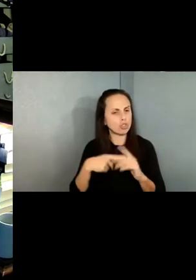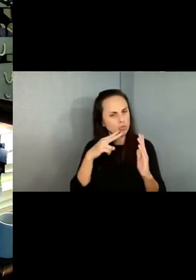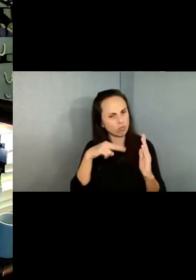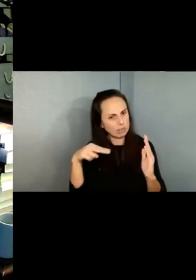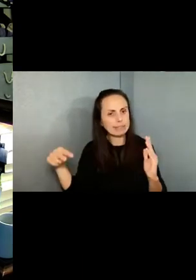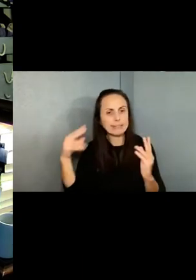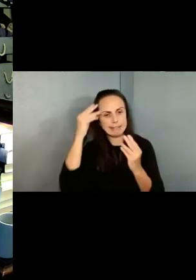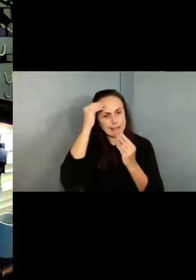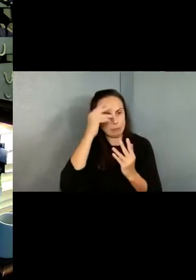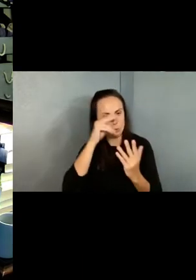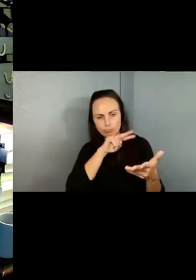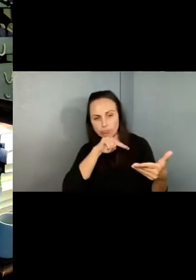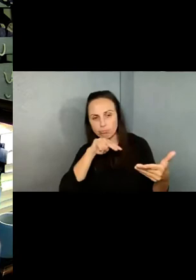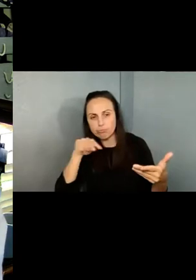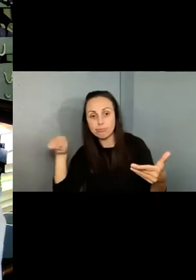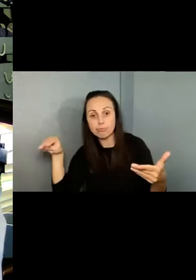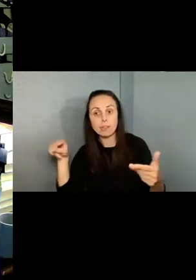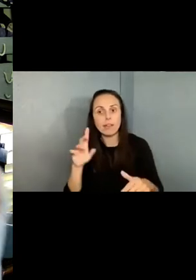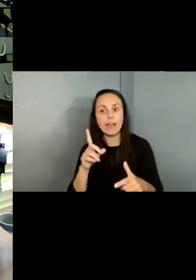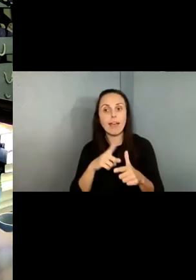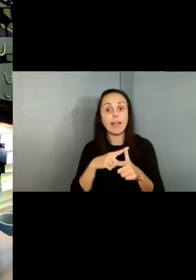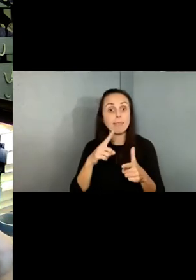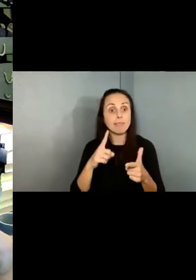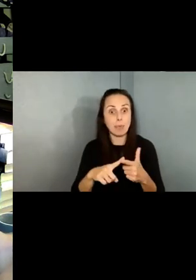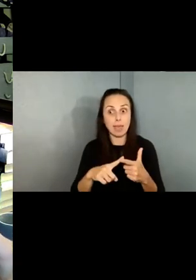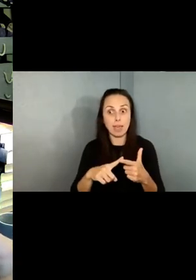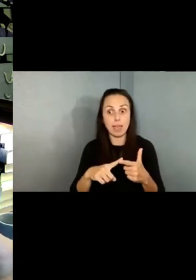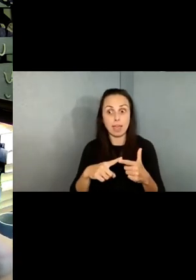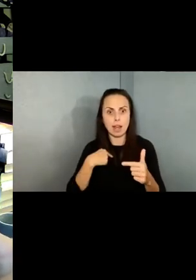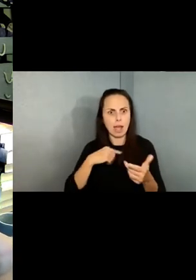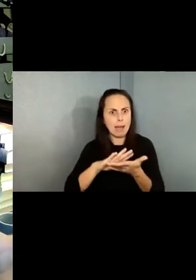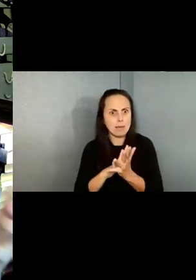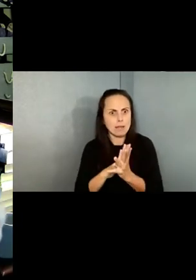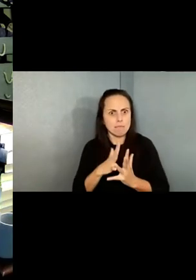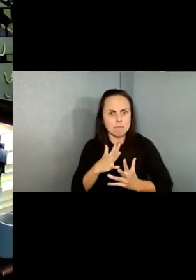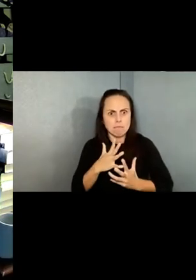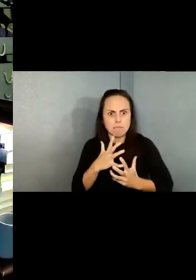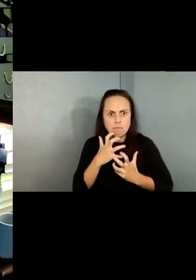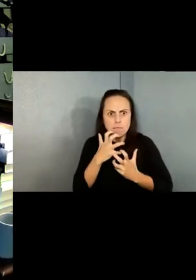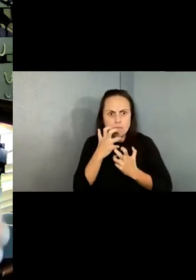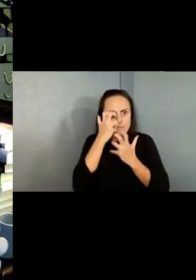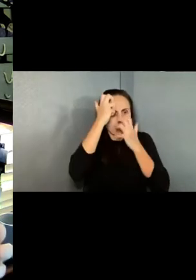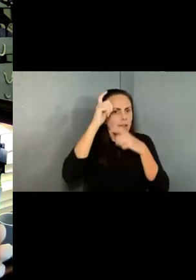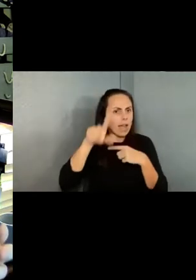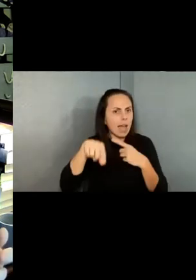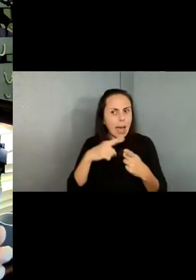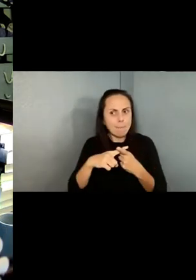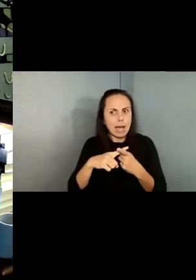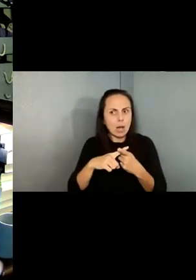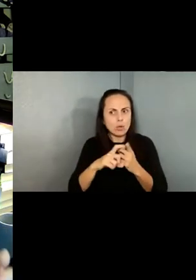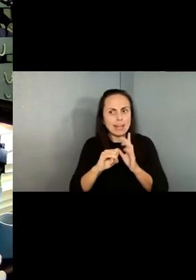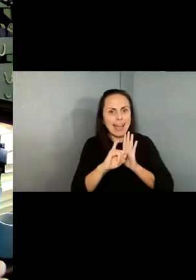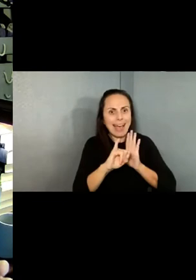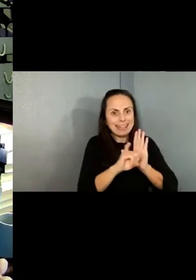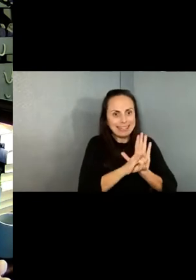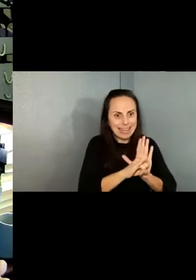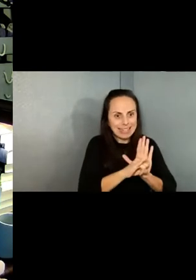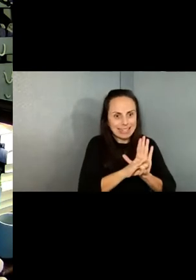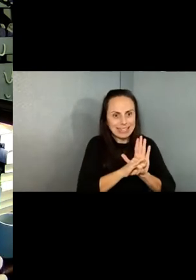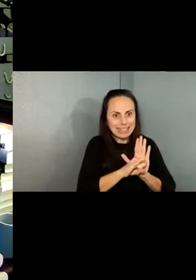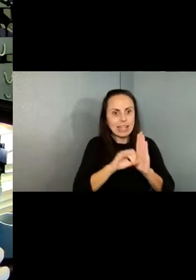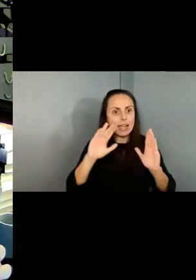material. Then I get unreasonably angry about the identity first versus person